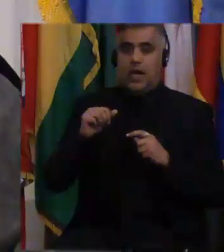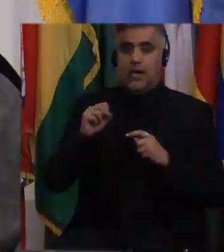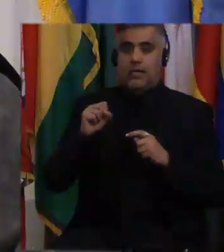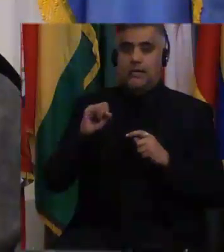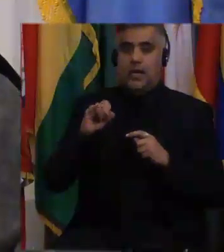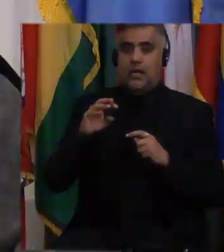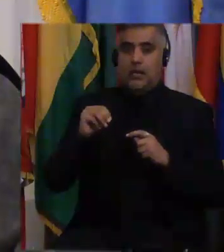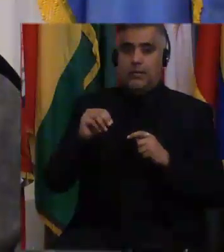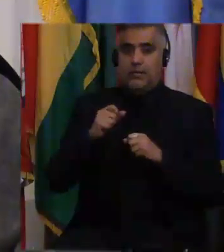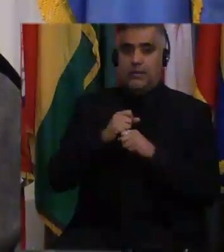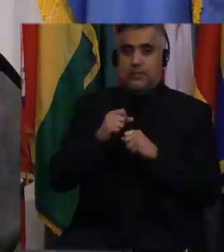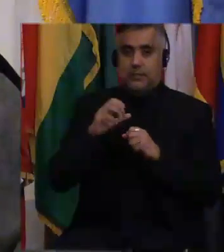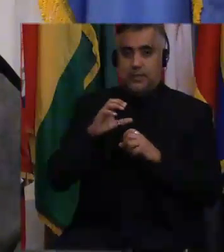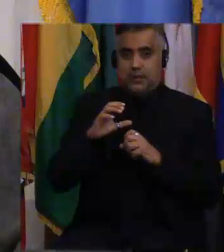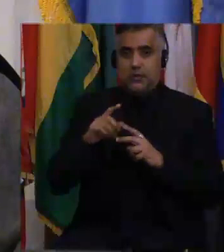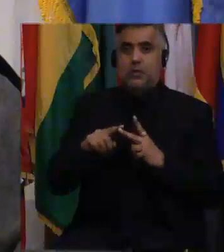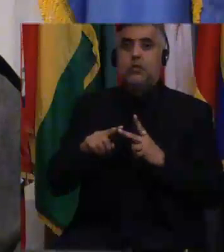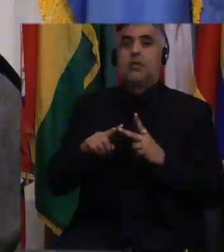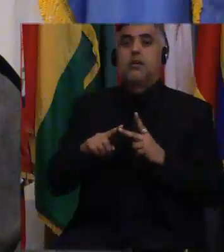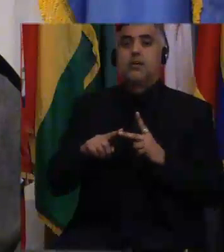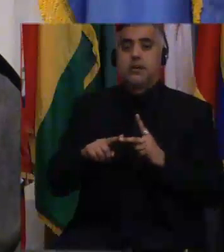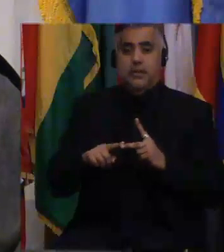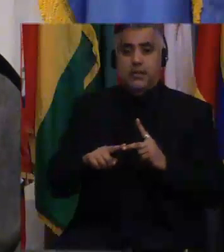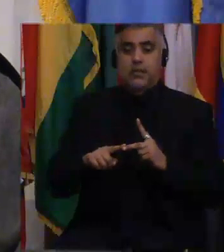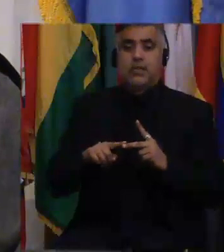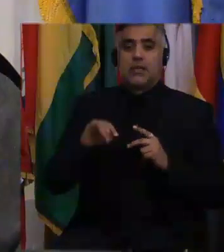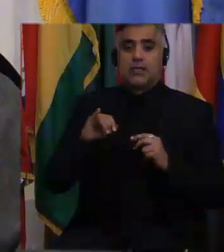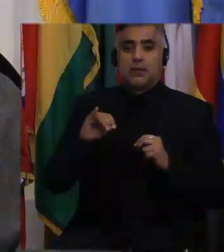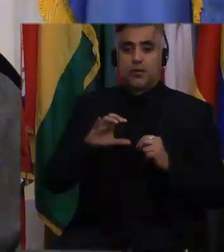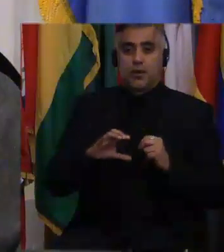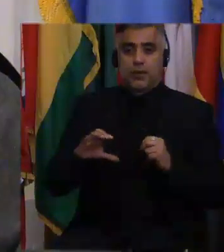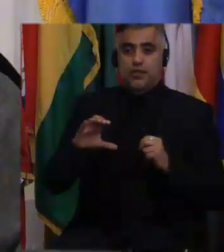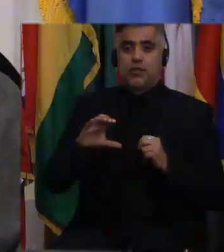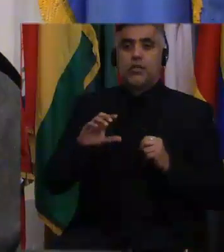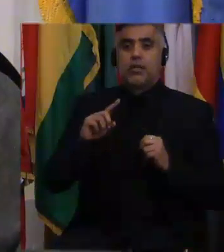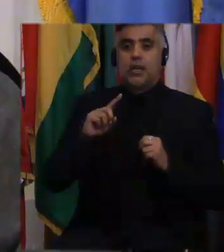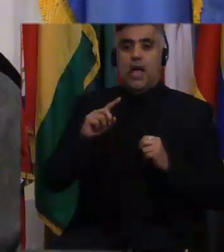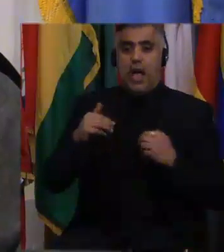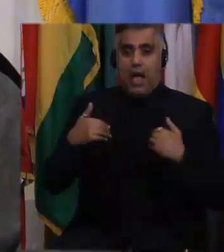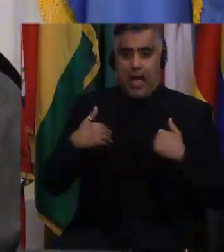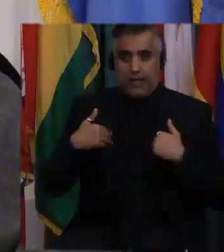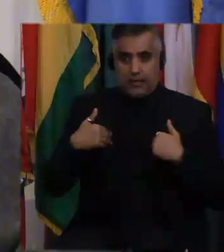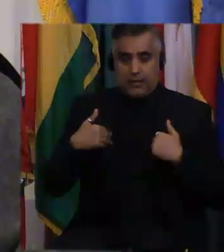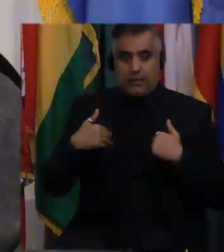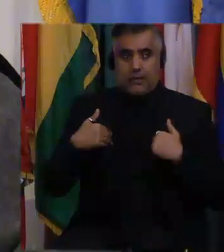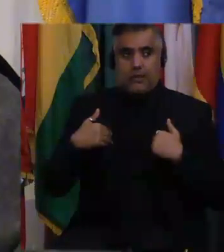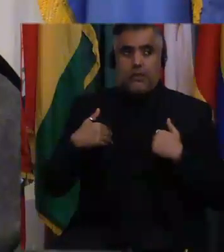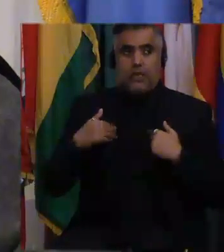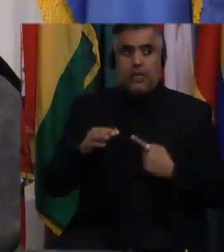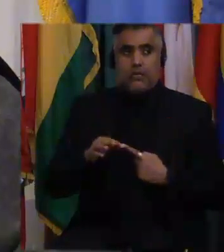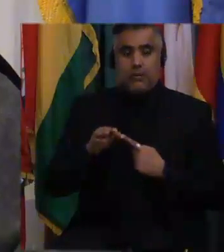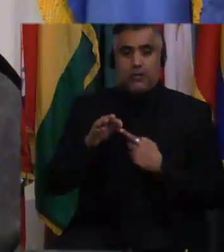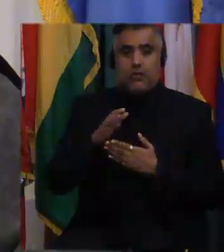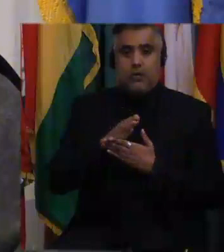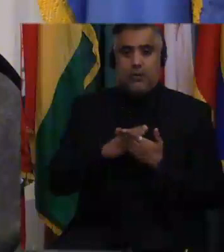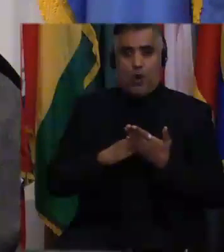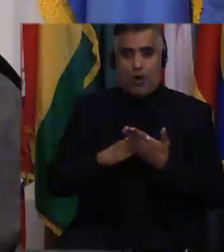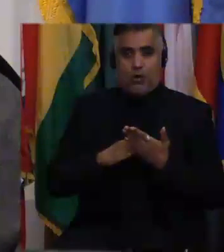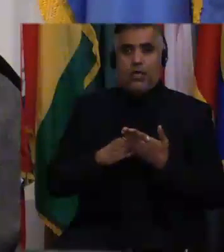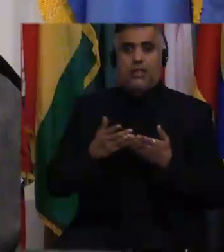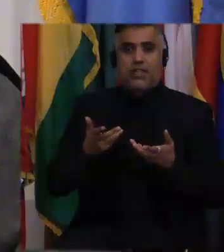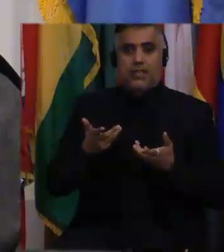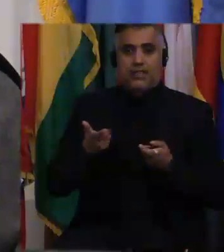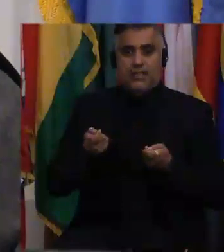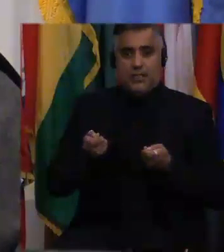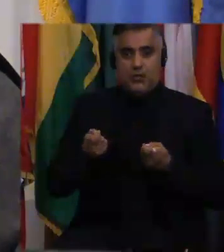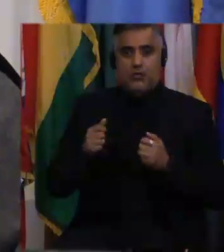that. Generally speaking, the Istanbul Convention, first of all, has a special part that